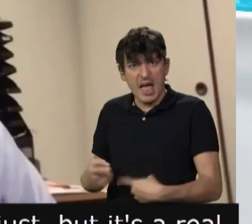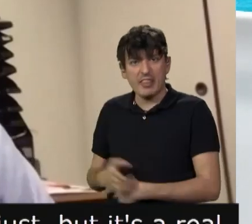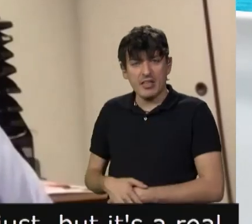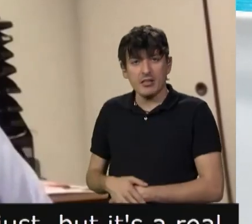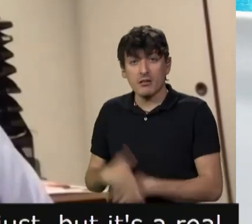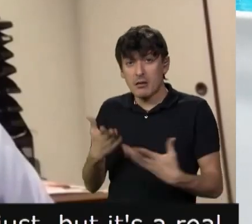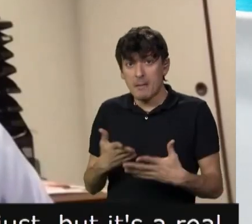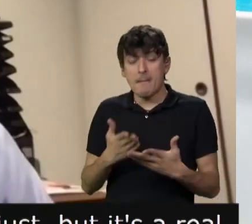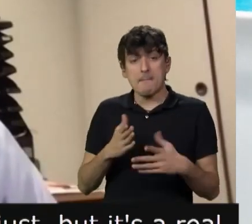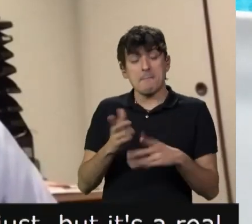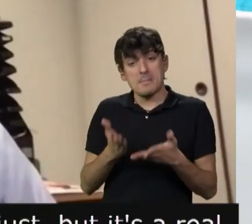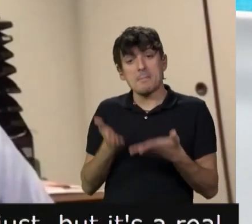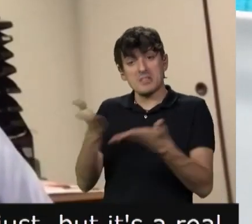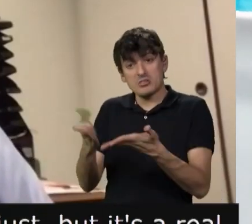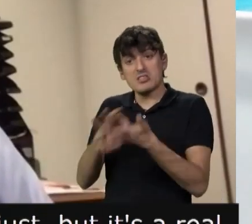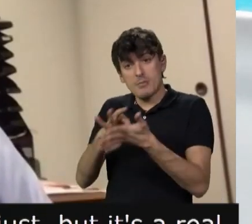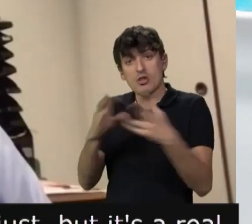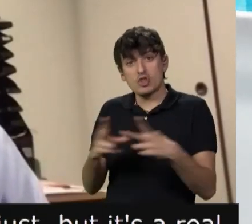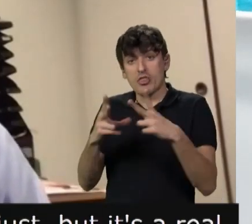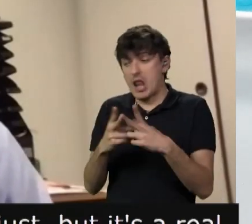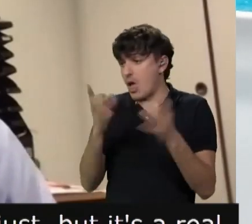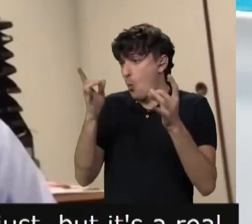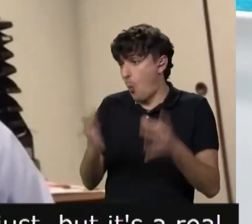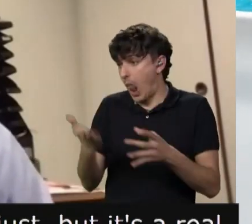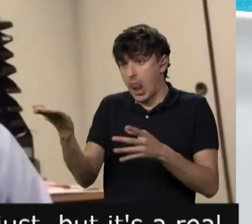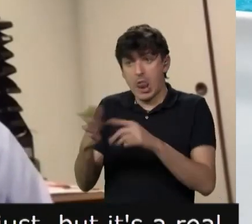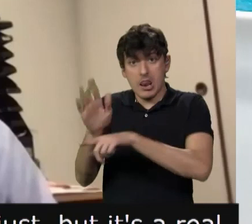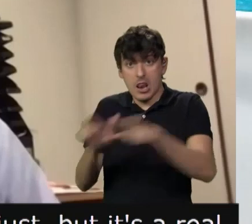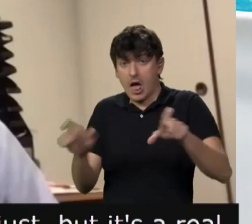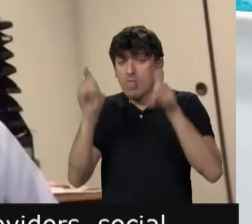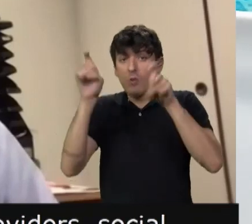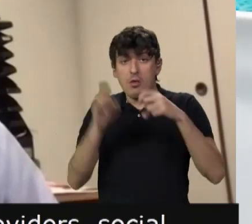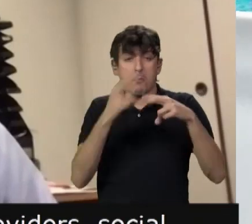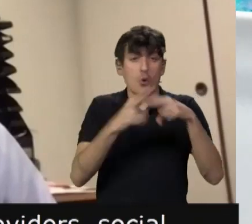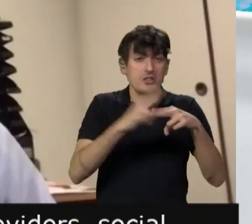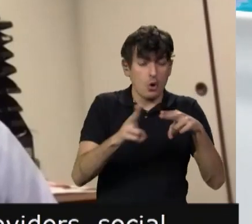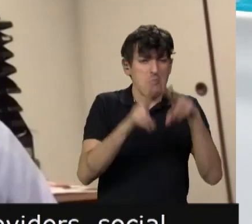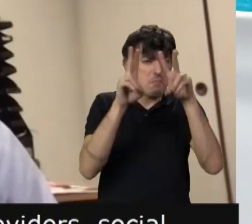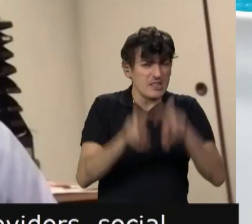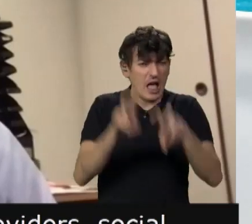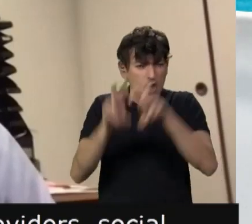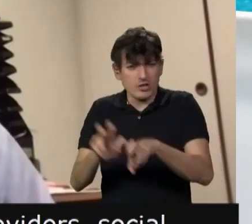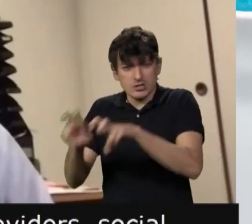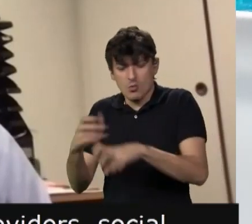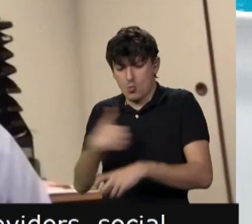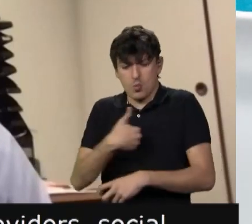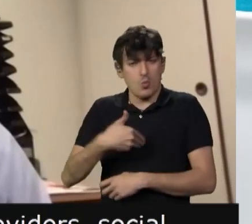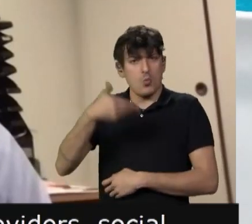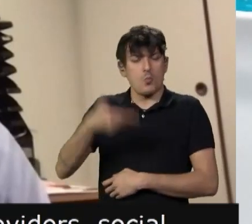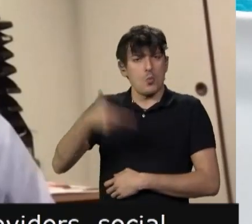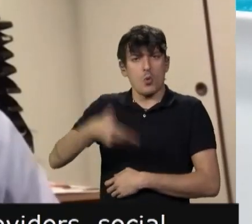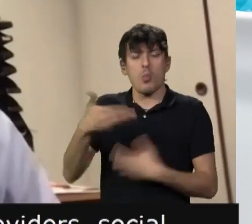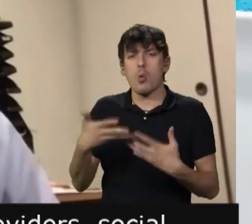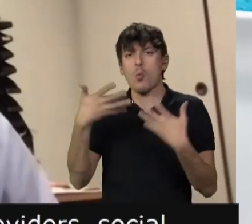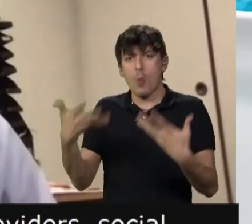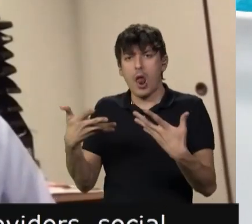So service providers, social services providers, politicians, researchers have a key role to